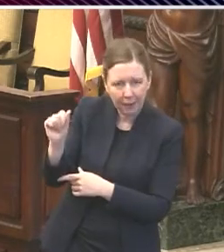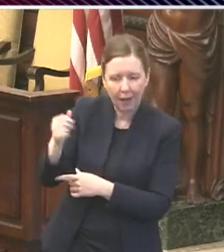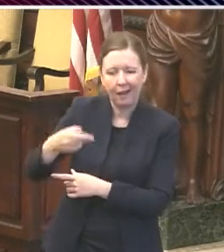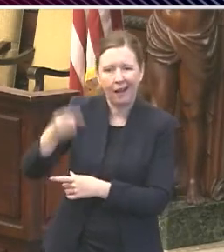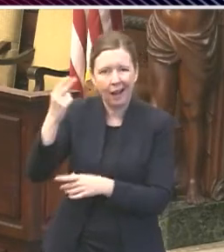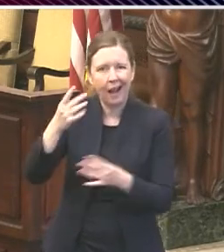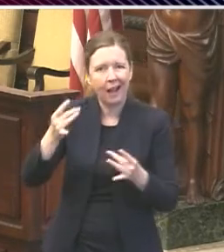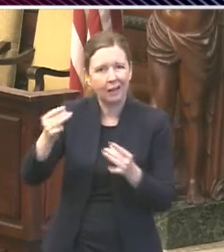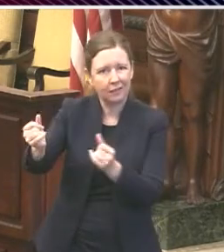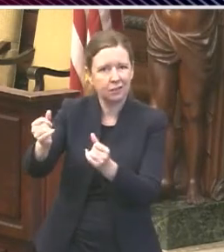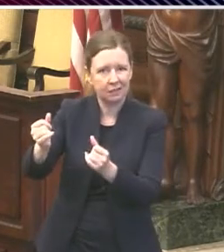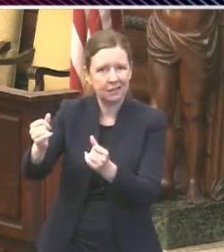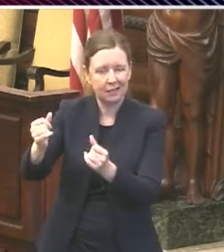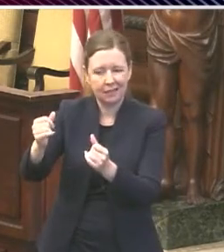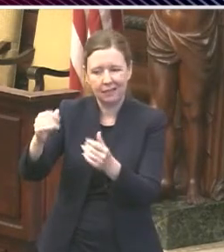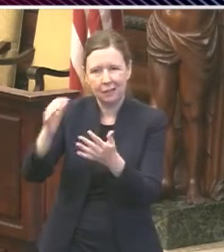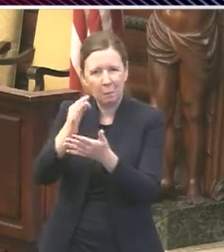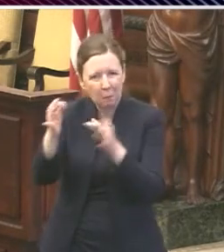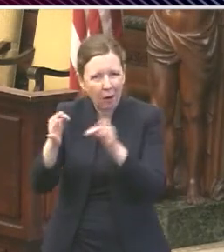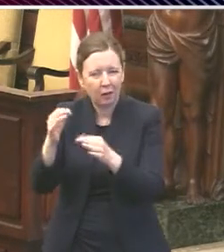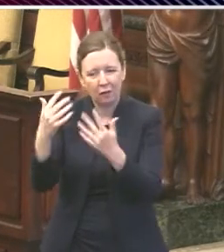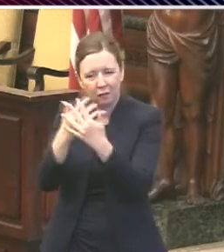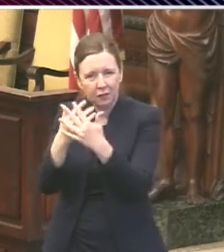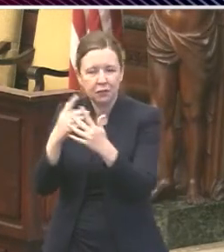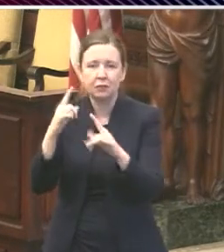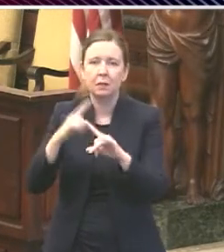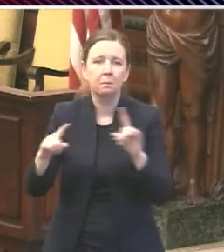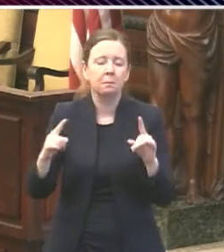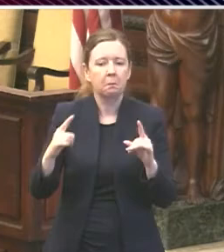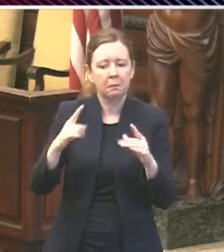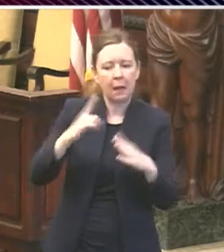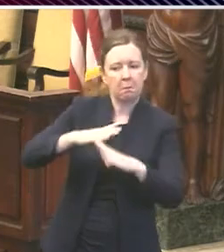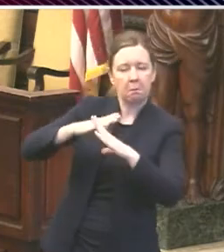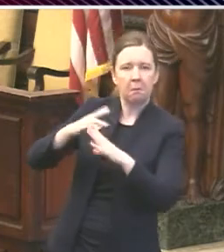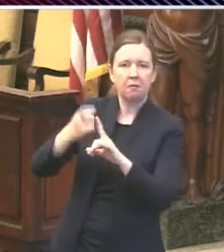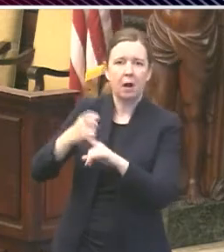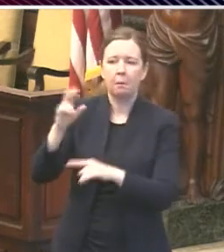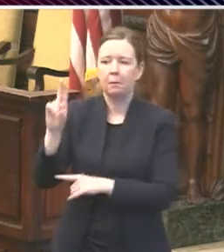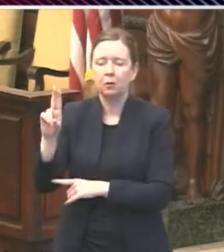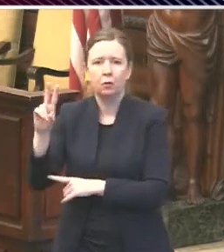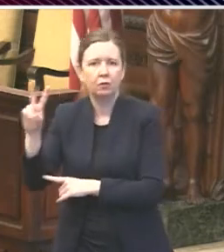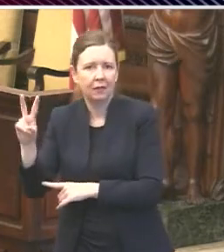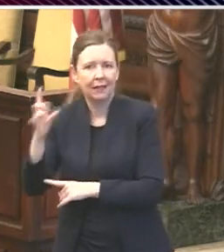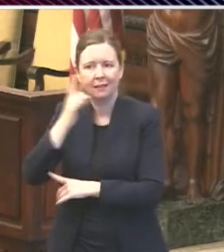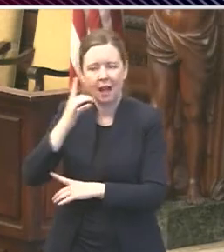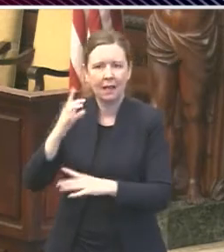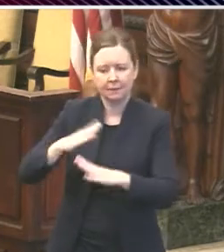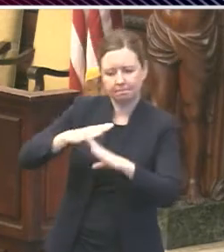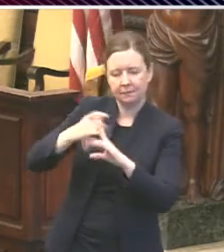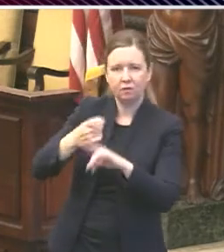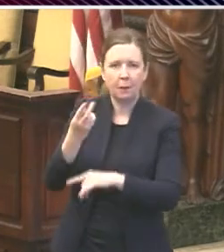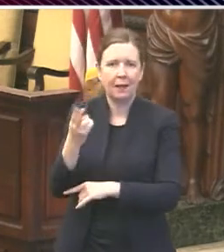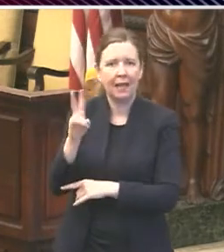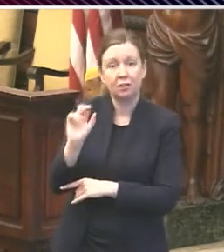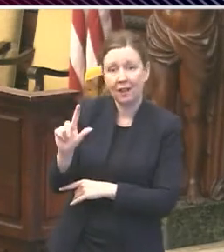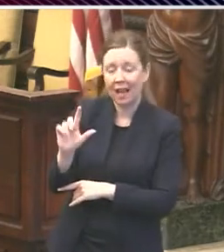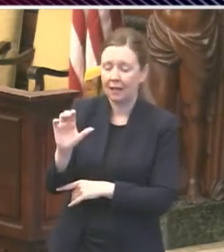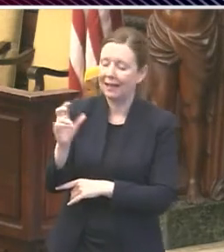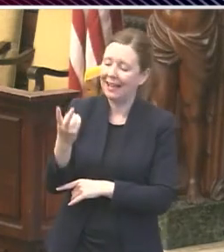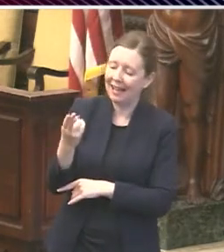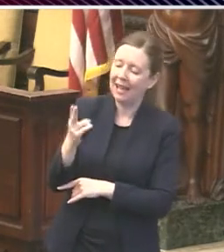particulate air filters, where they've asked about ultraviolet lights in their HVAC systems. We don't think that those are